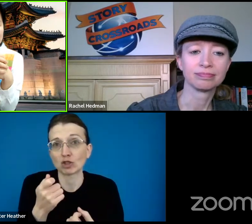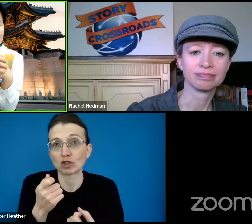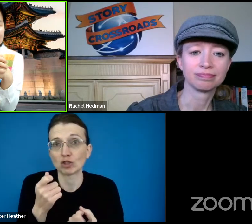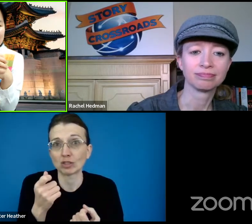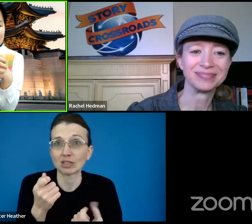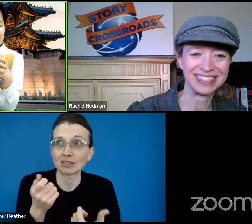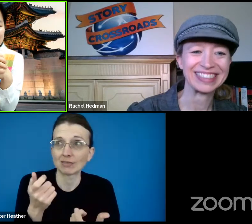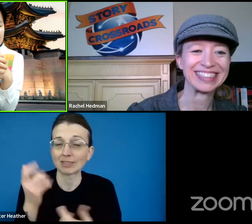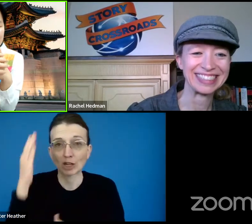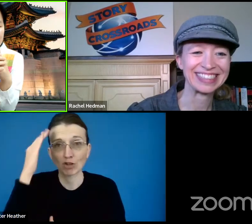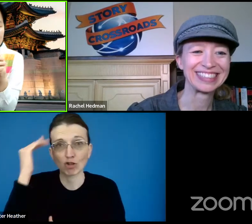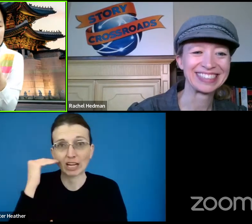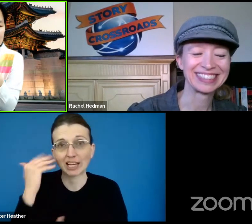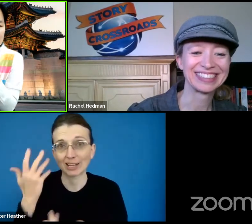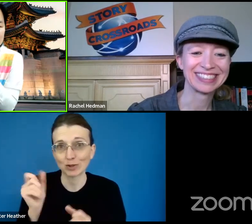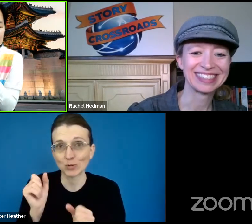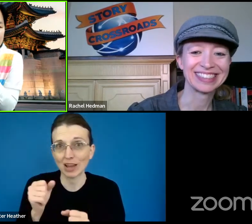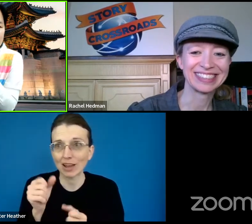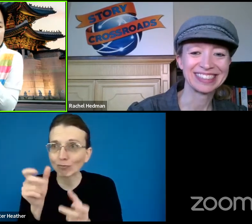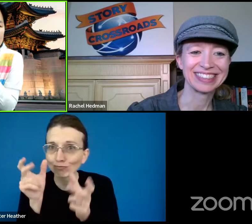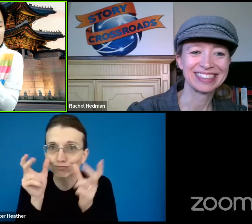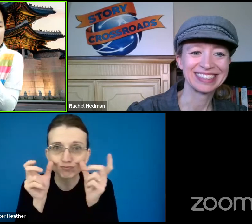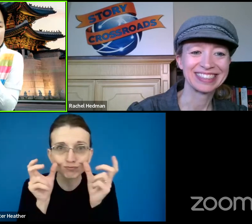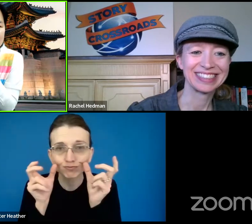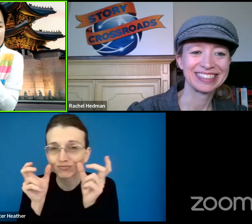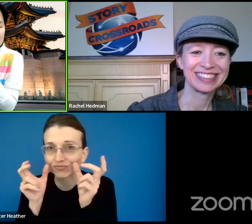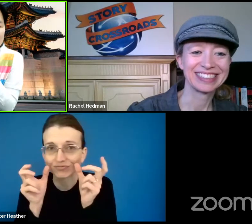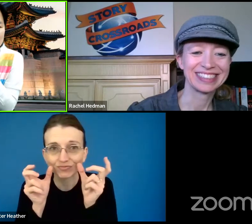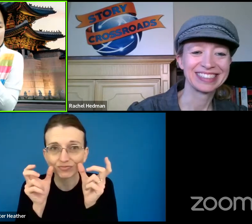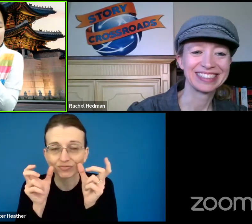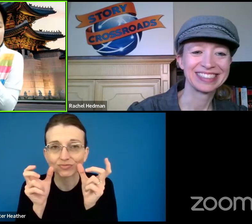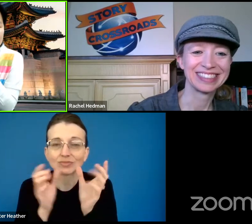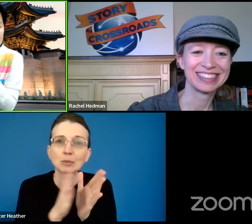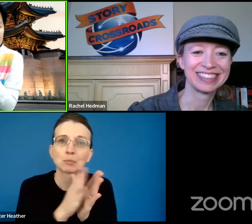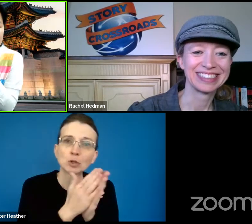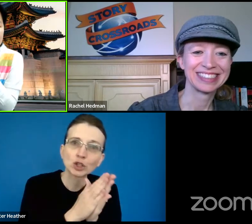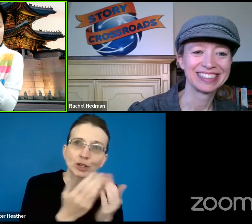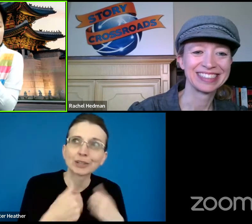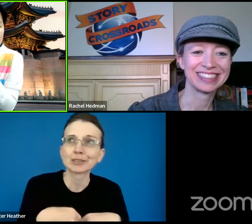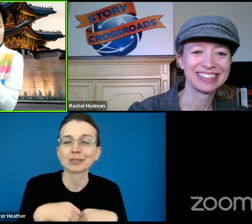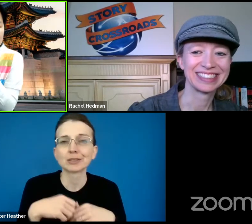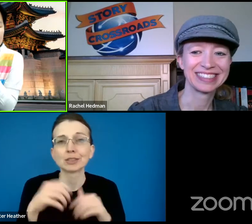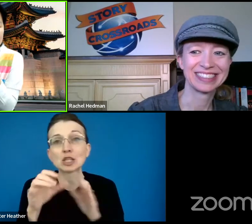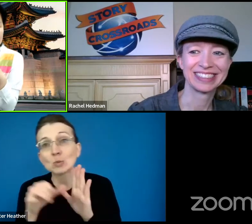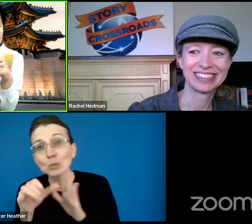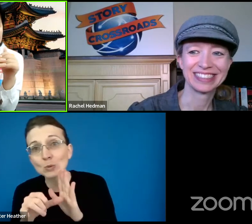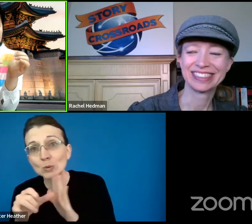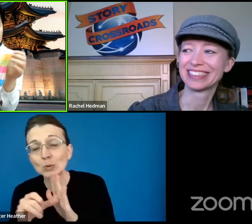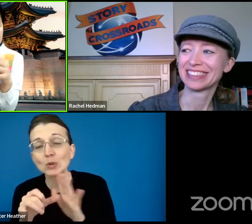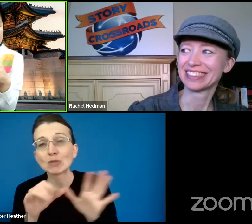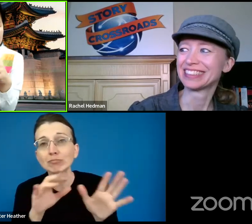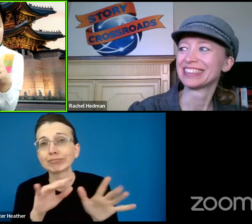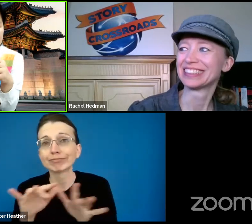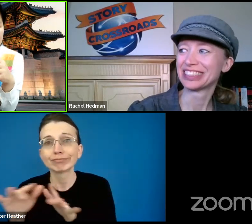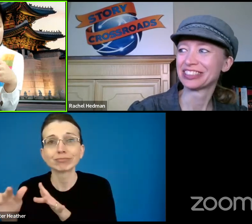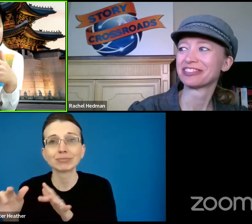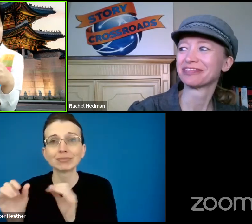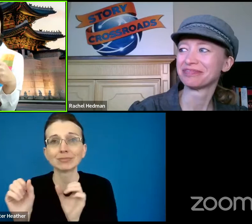Korea. So books and YouTube can give you a lot